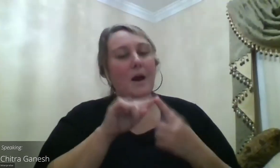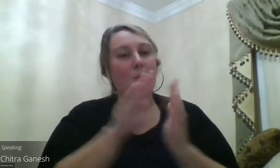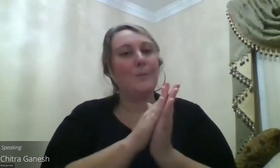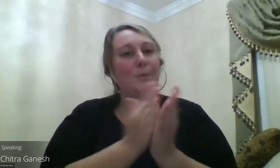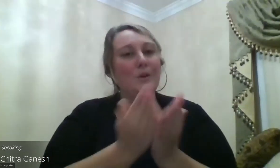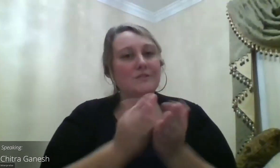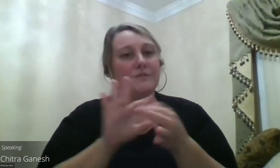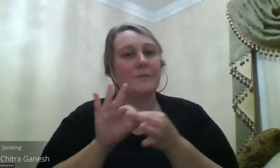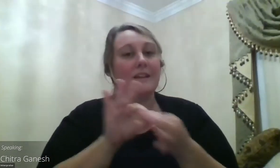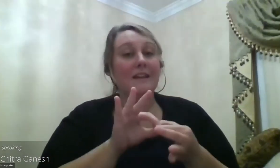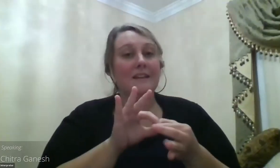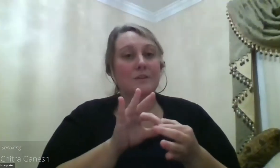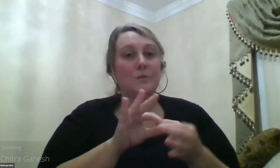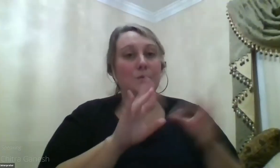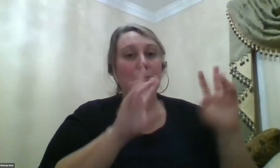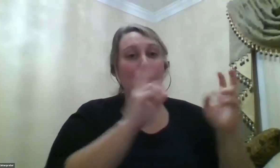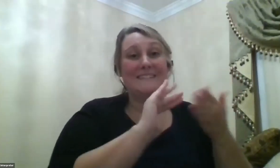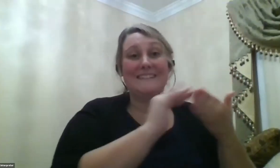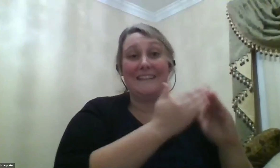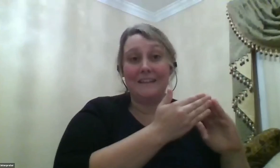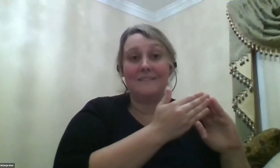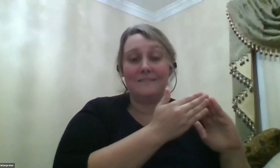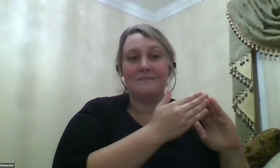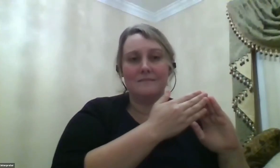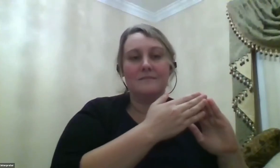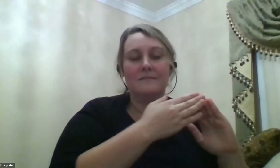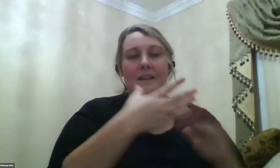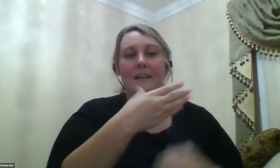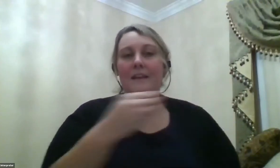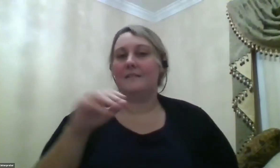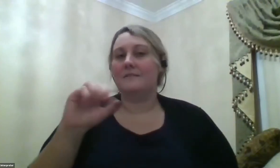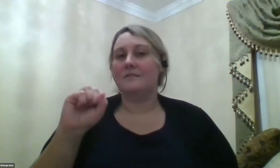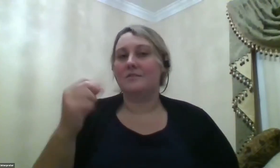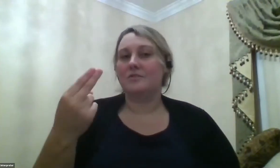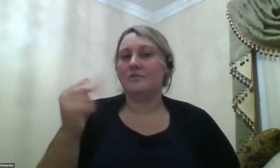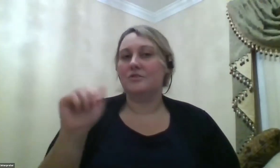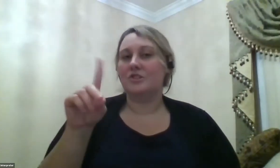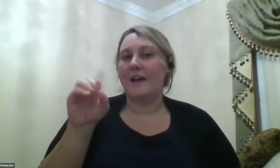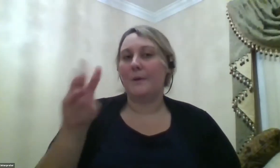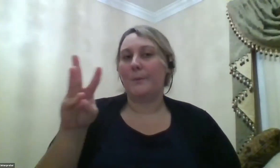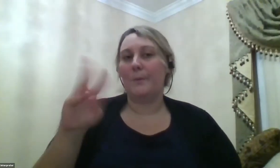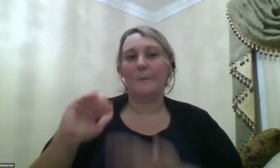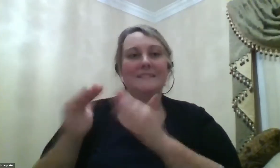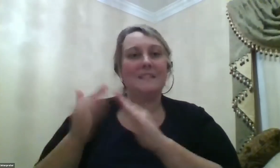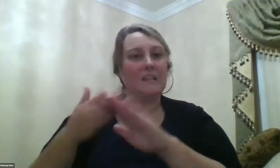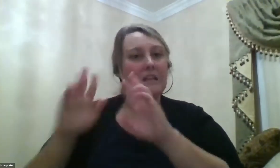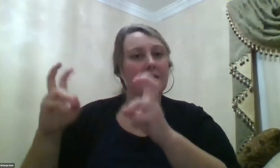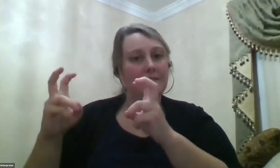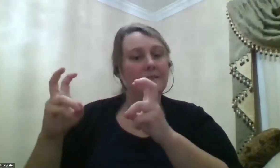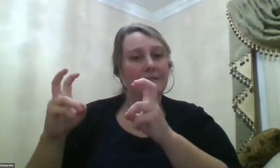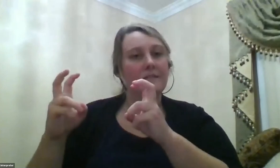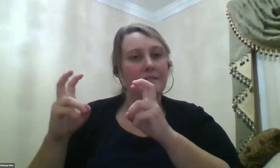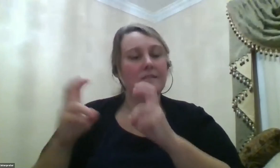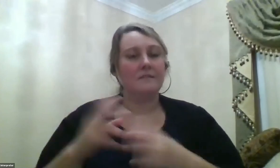Musril's The City, and Kay Jemisin's city book, um, the Melville